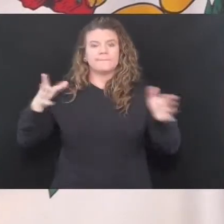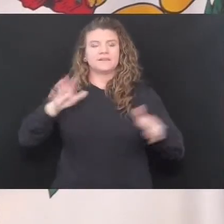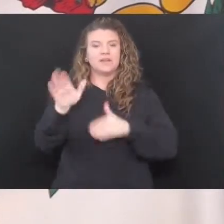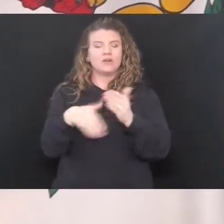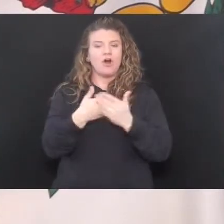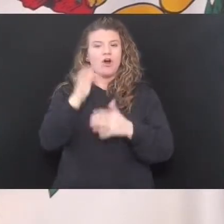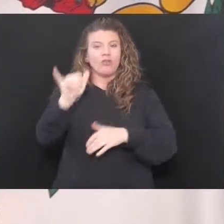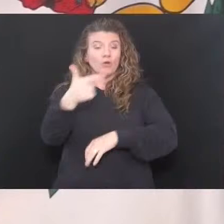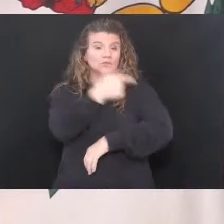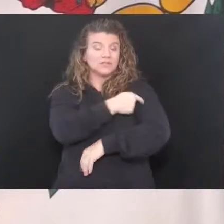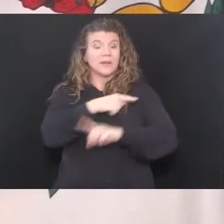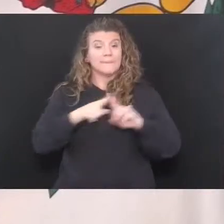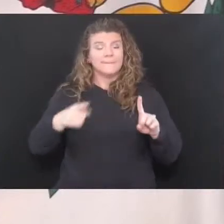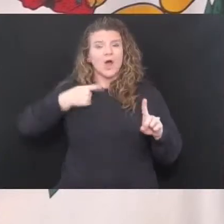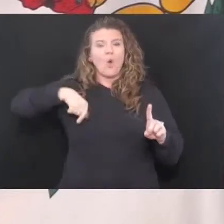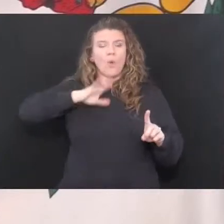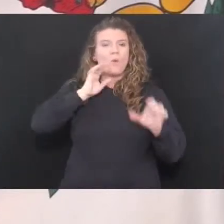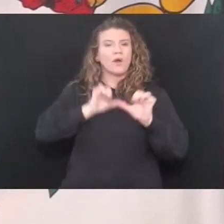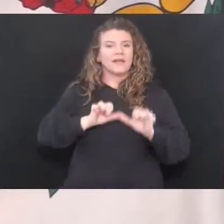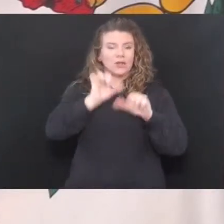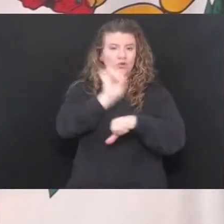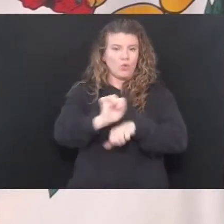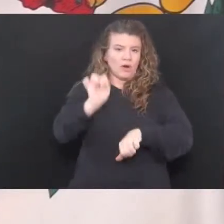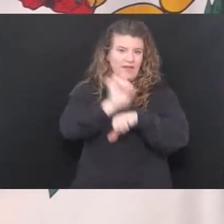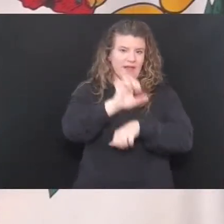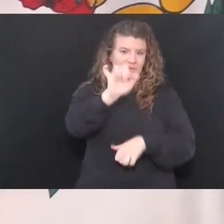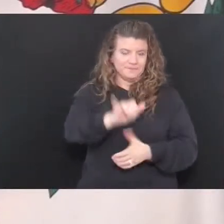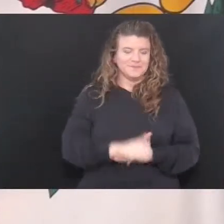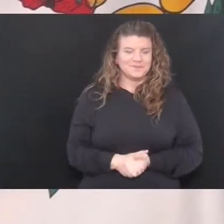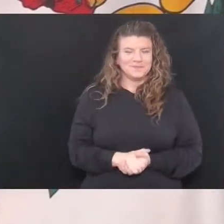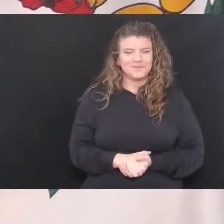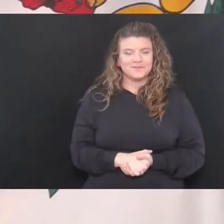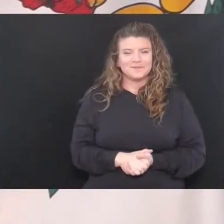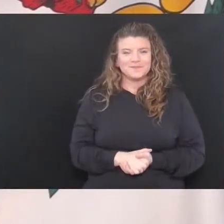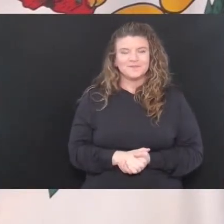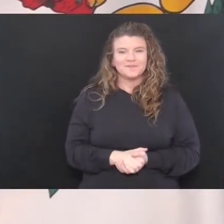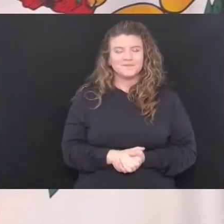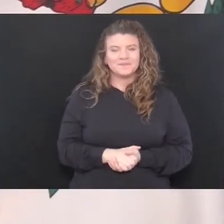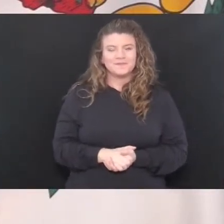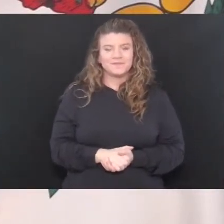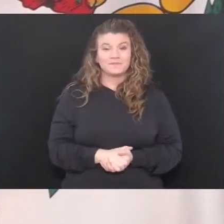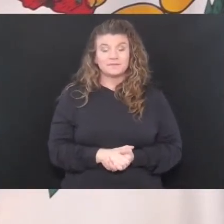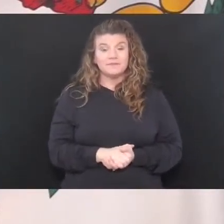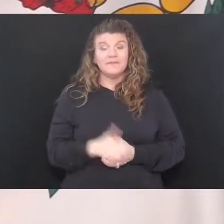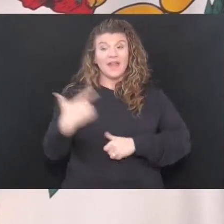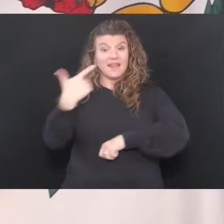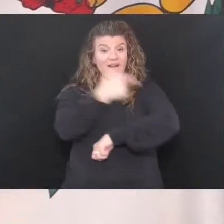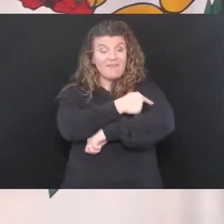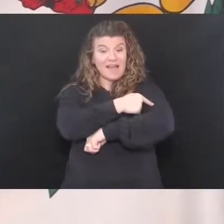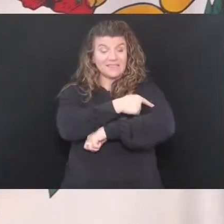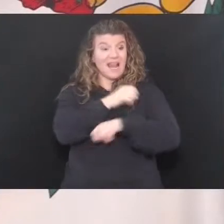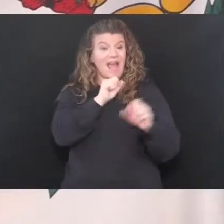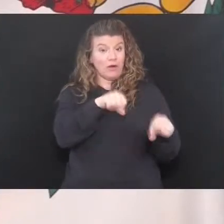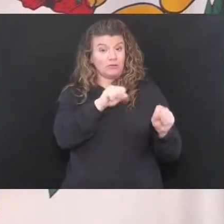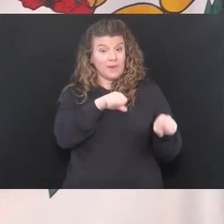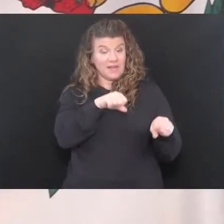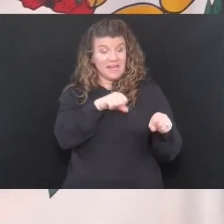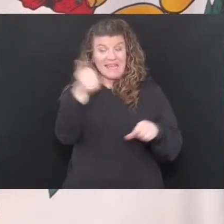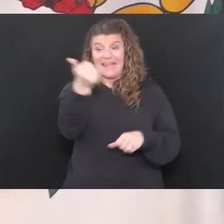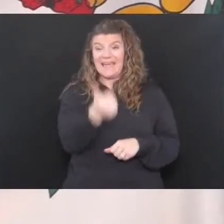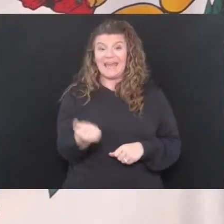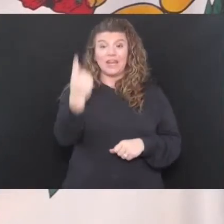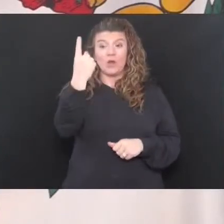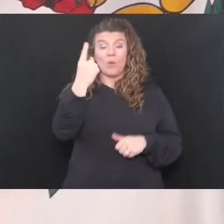arms. But we're continuing to work that, and that's what we'll continue to do. Your vaccine eligibility, you know,